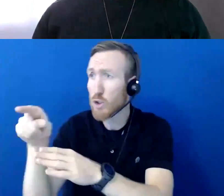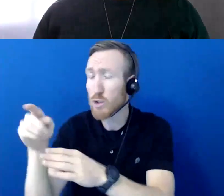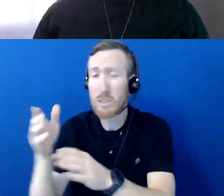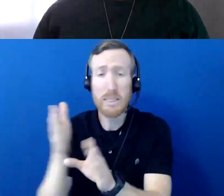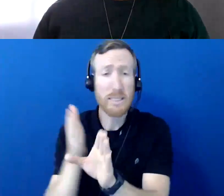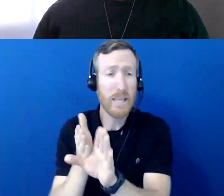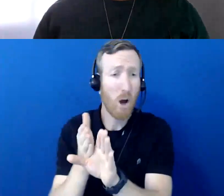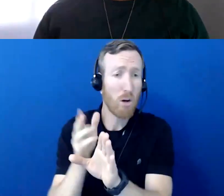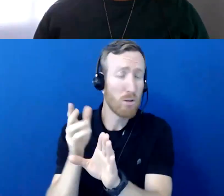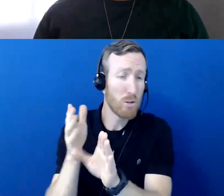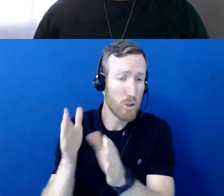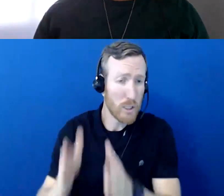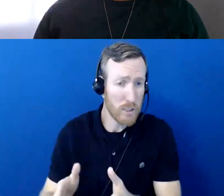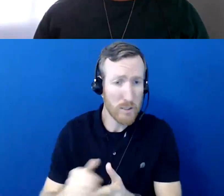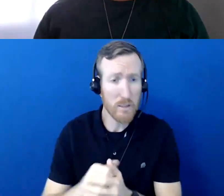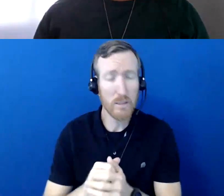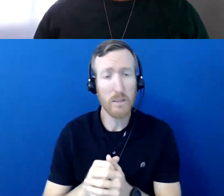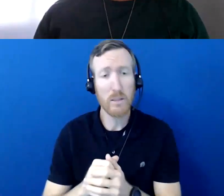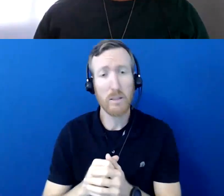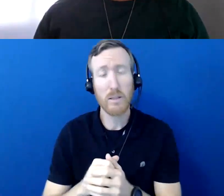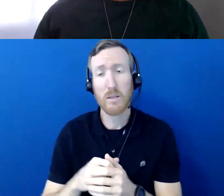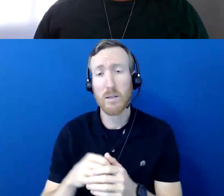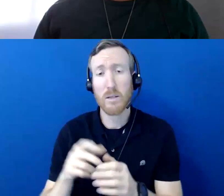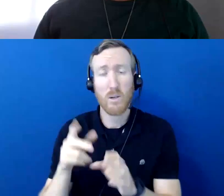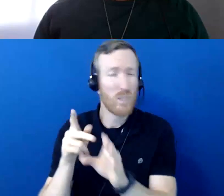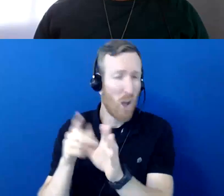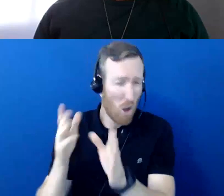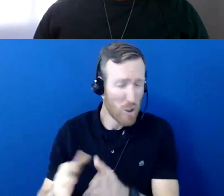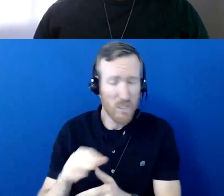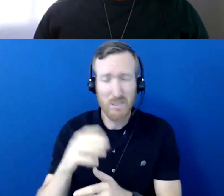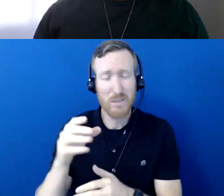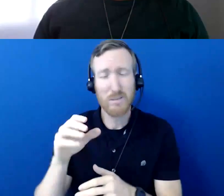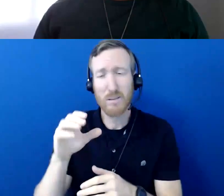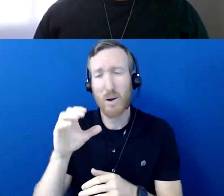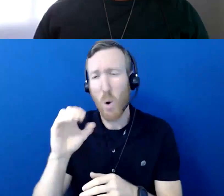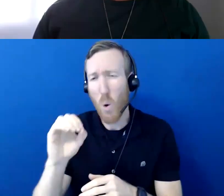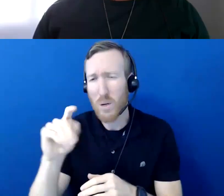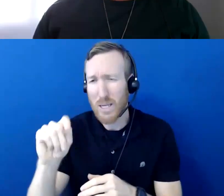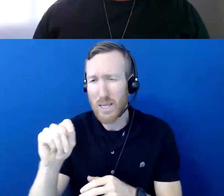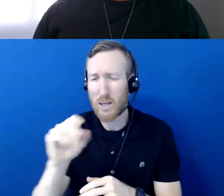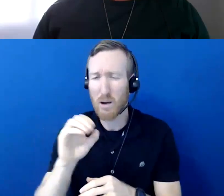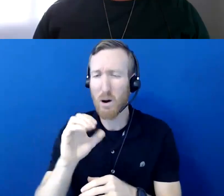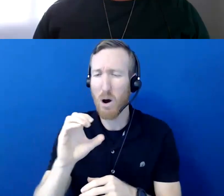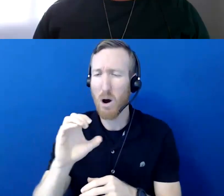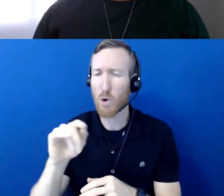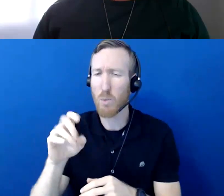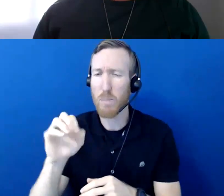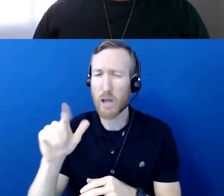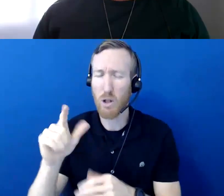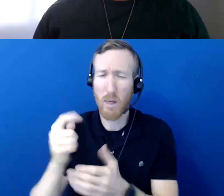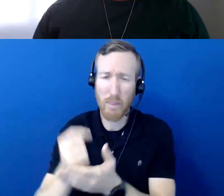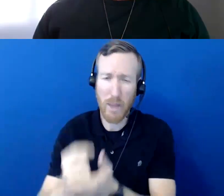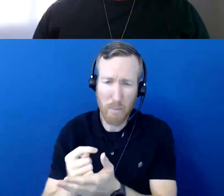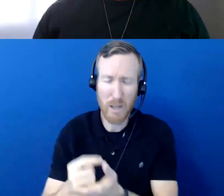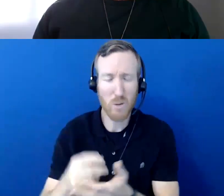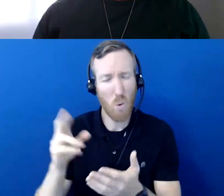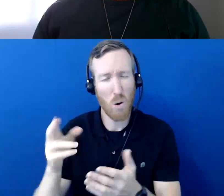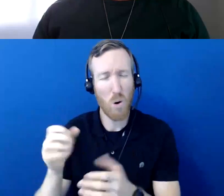psychologists. They're more occupational therapists. They are workplace accommodations experts that are